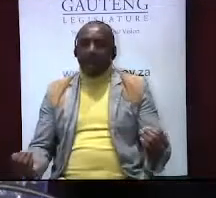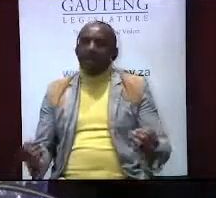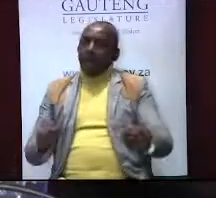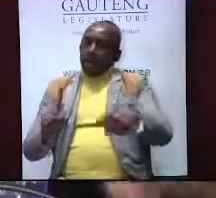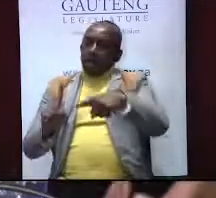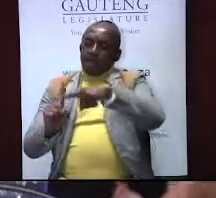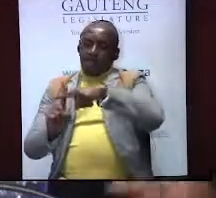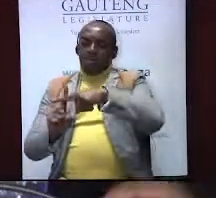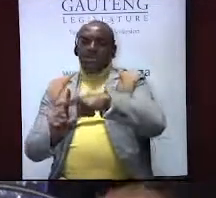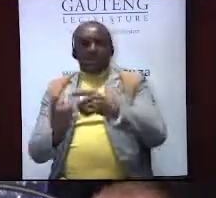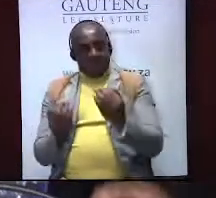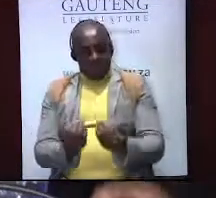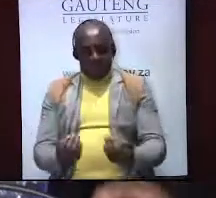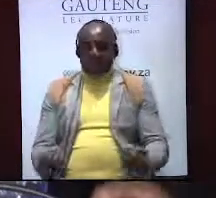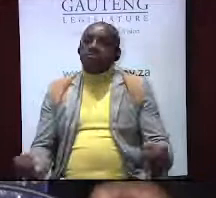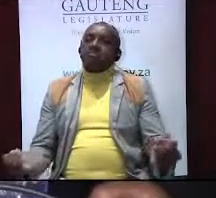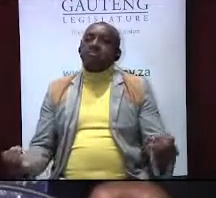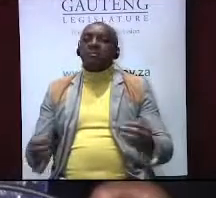positively so.